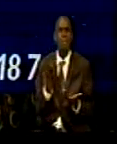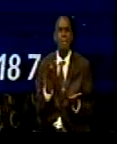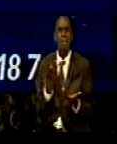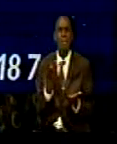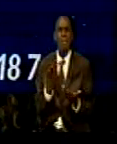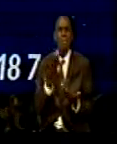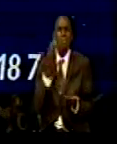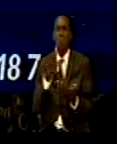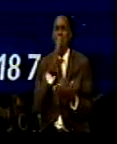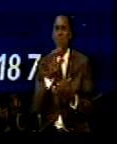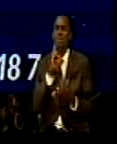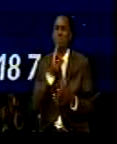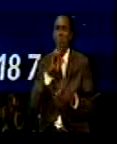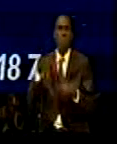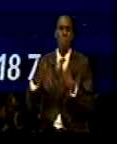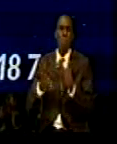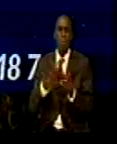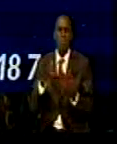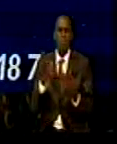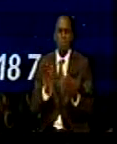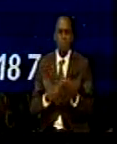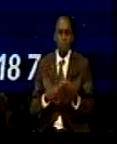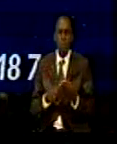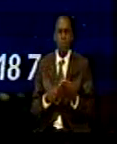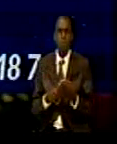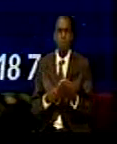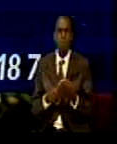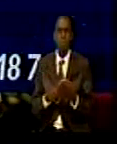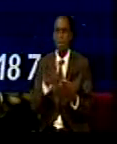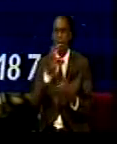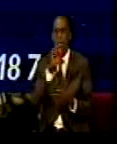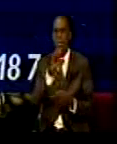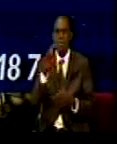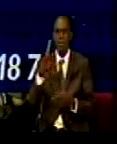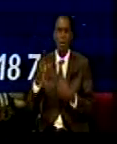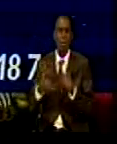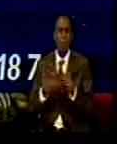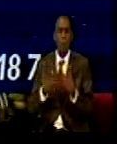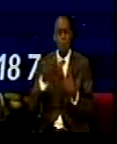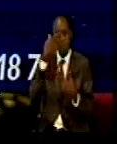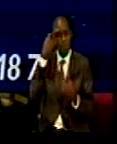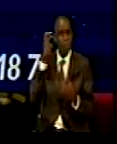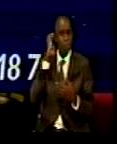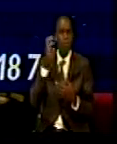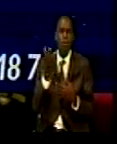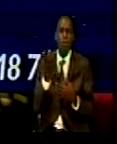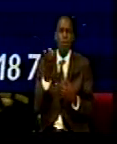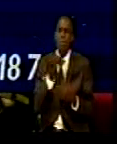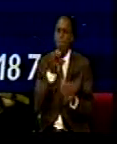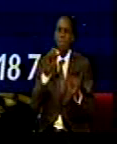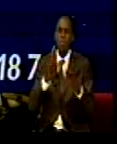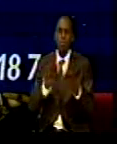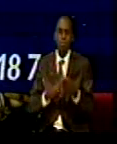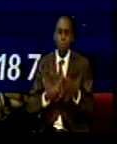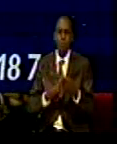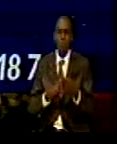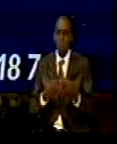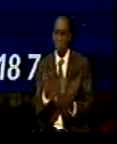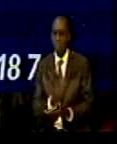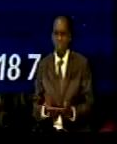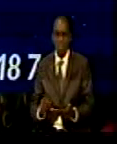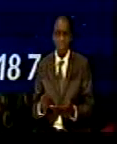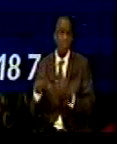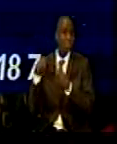has not held a biro since April. She was given a form as daddy was praying. I was not